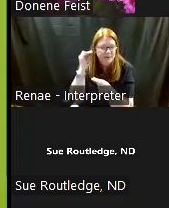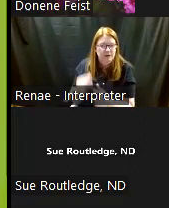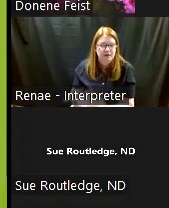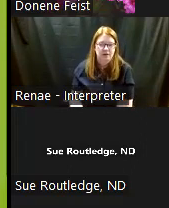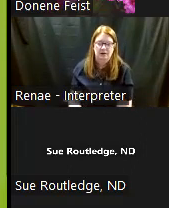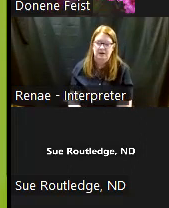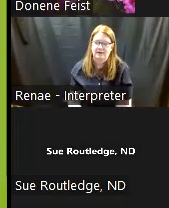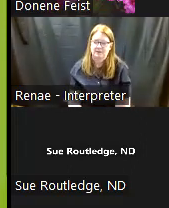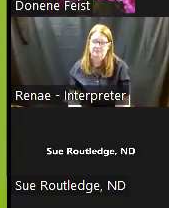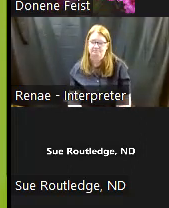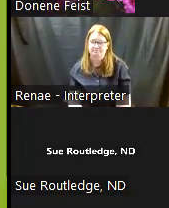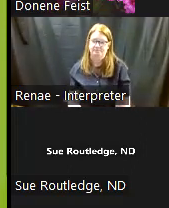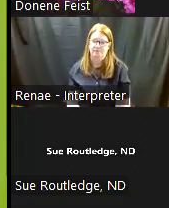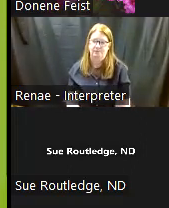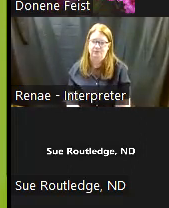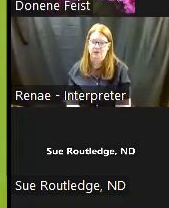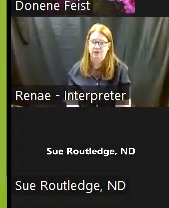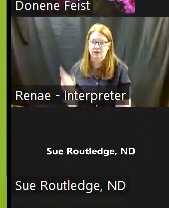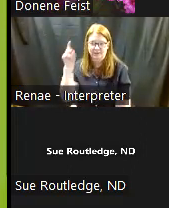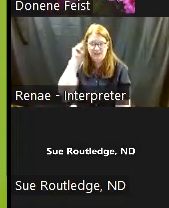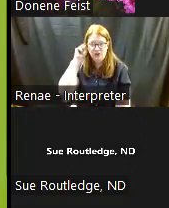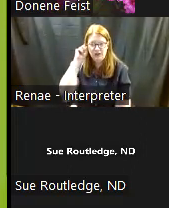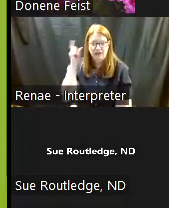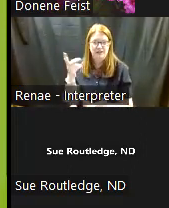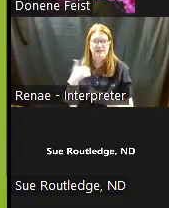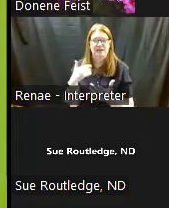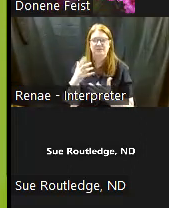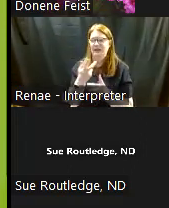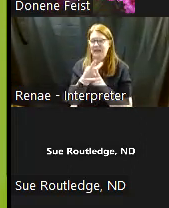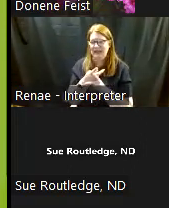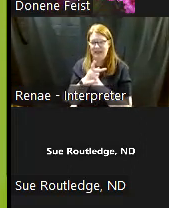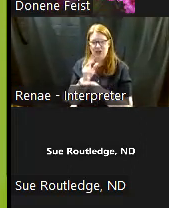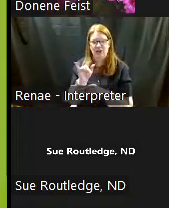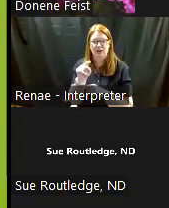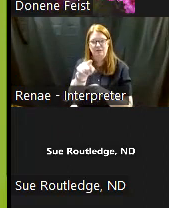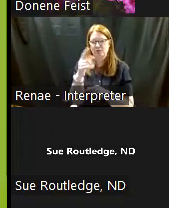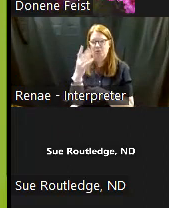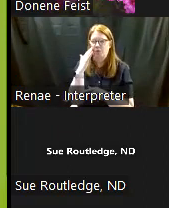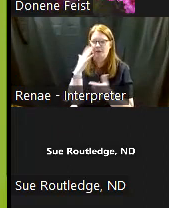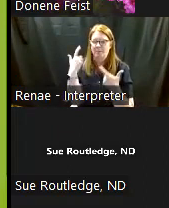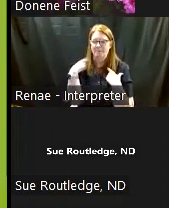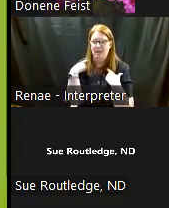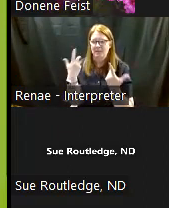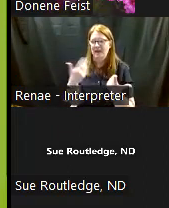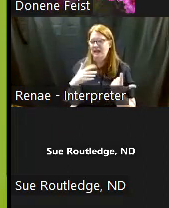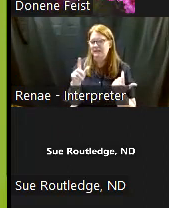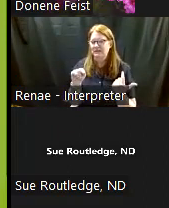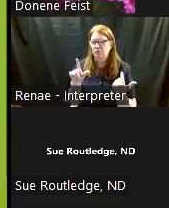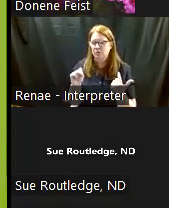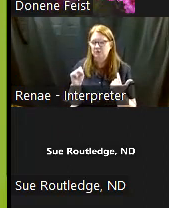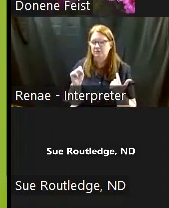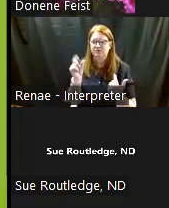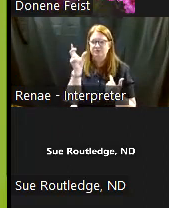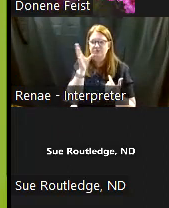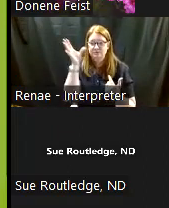Usually the hearing aids will come with a little care kit, which is the little backpack there, and it's got some tools in it for parents to listen to the